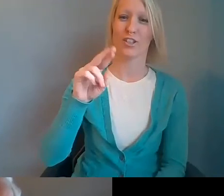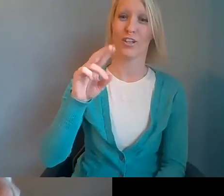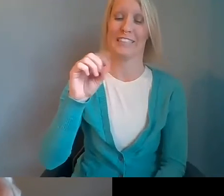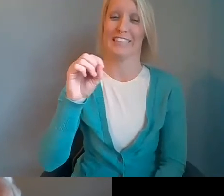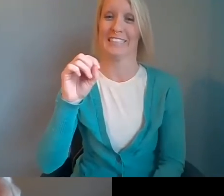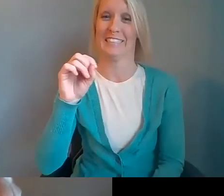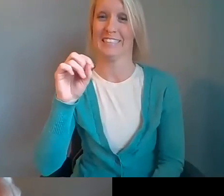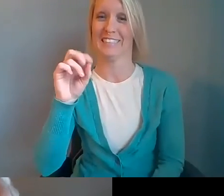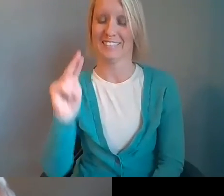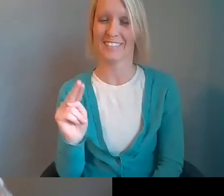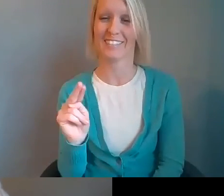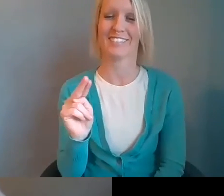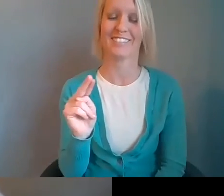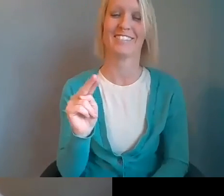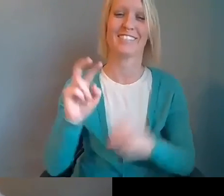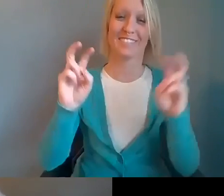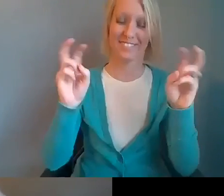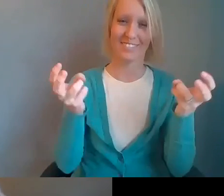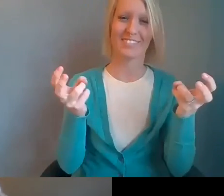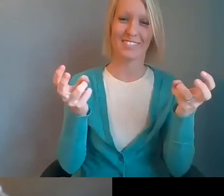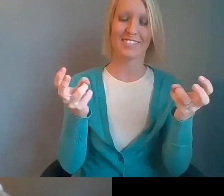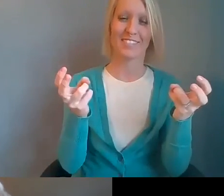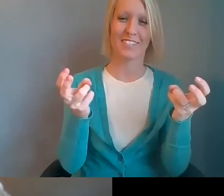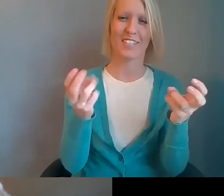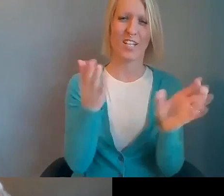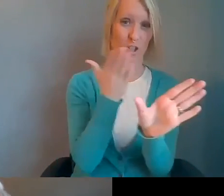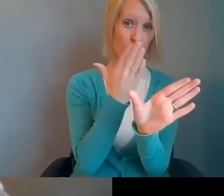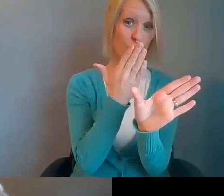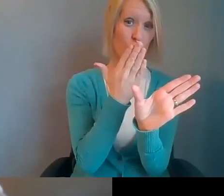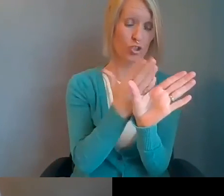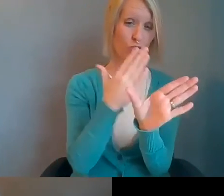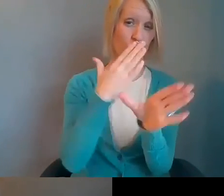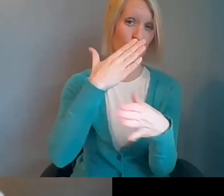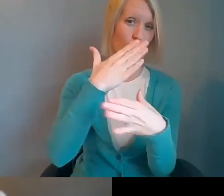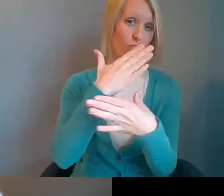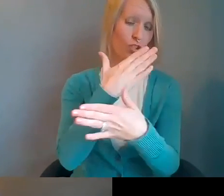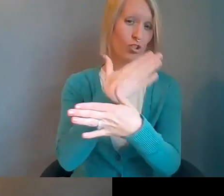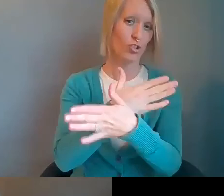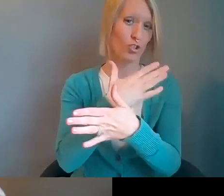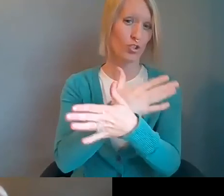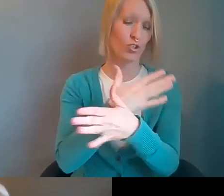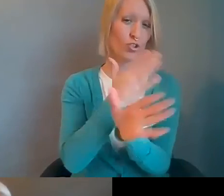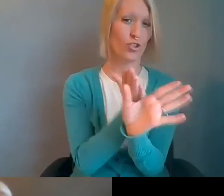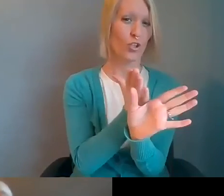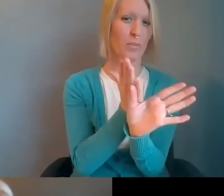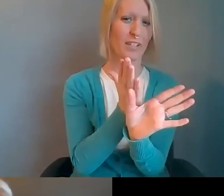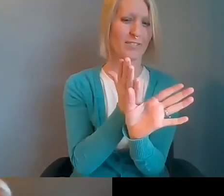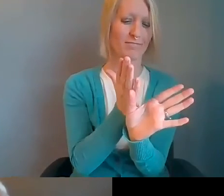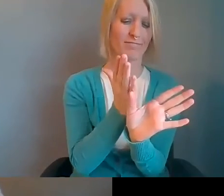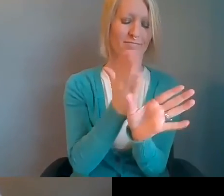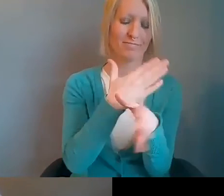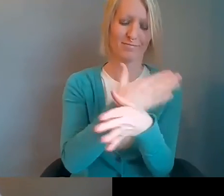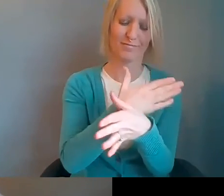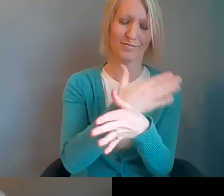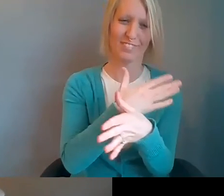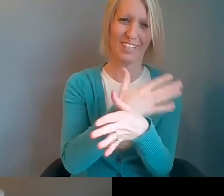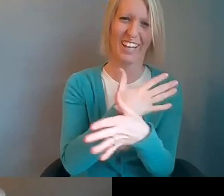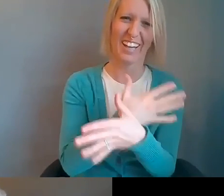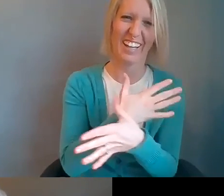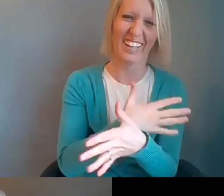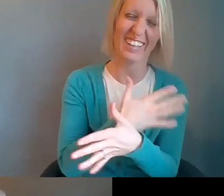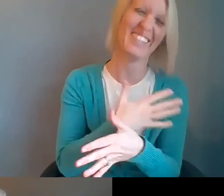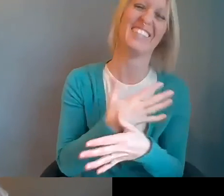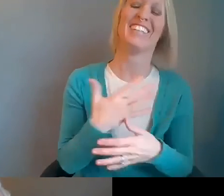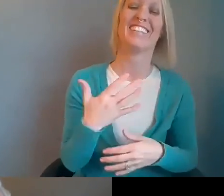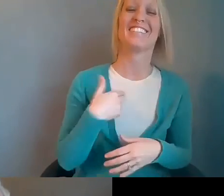Leichtren, Lectern, and it's German, and it's in 1917 after it. They actually sell them over at